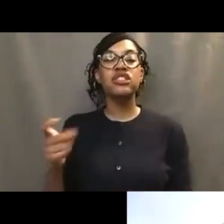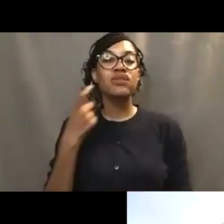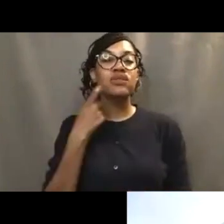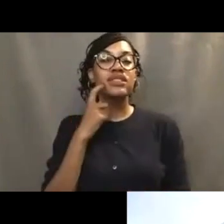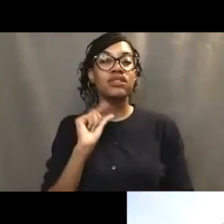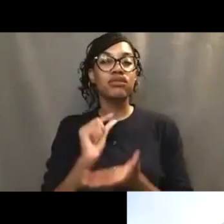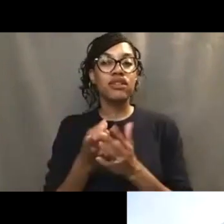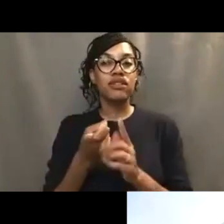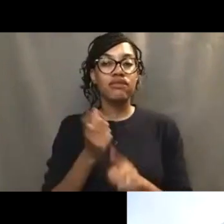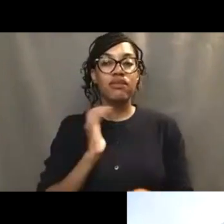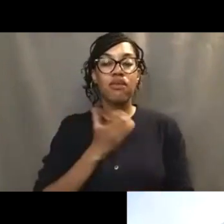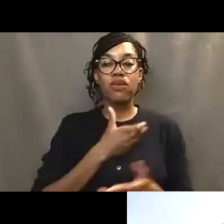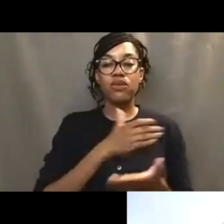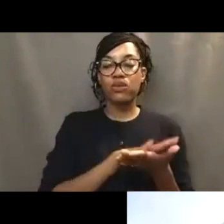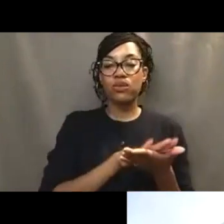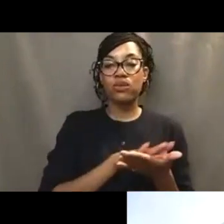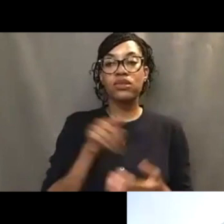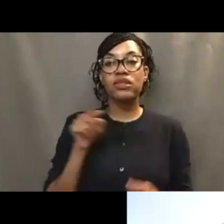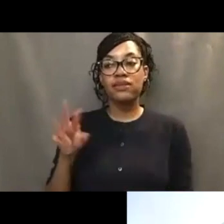schools.